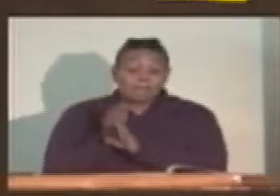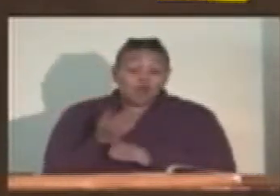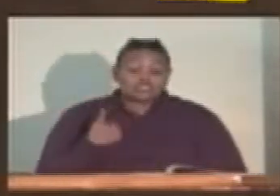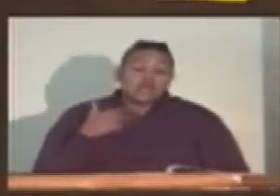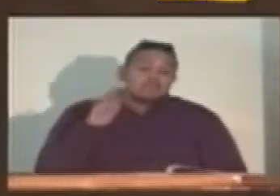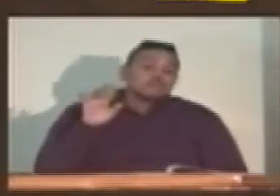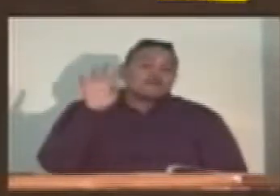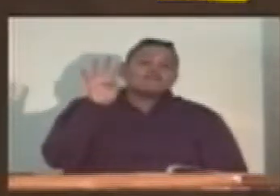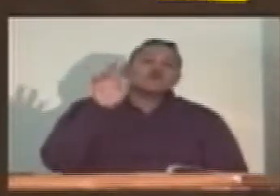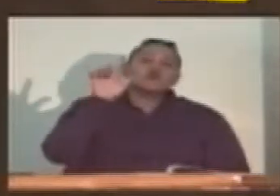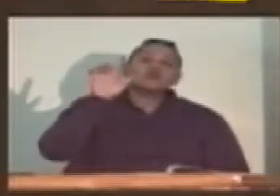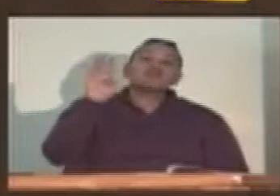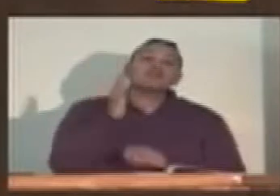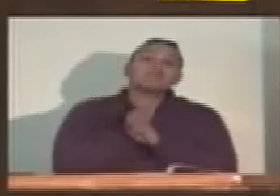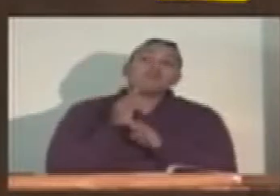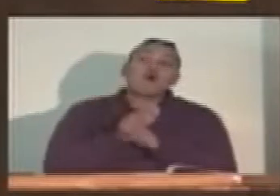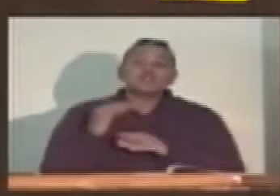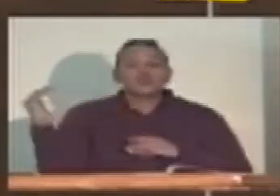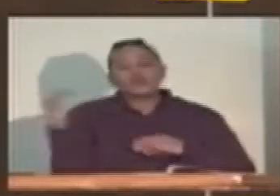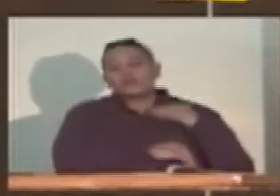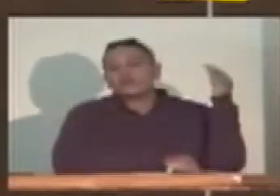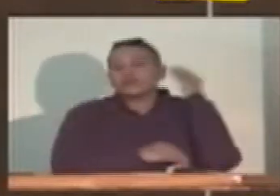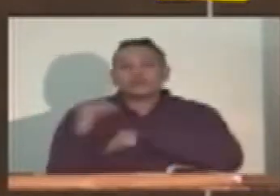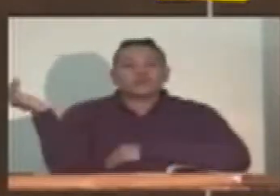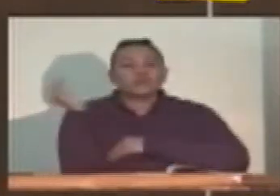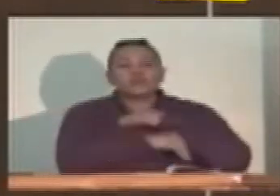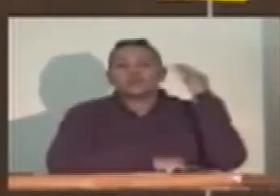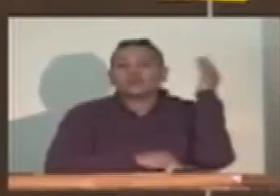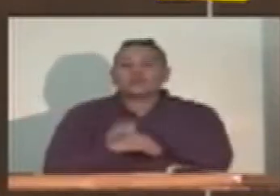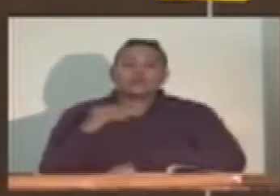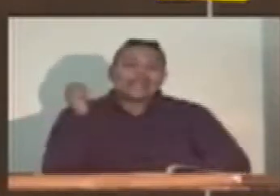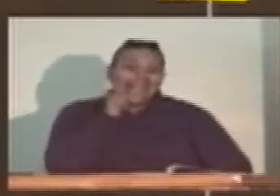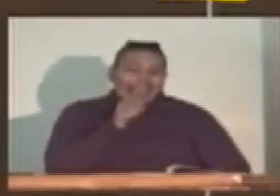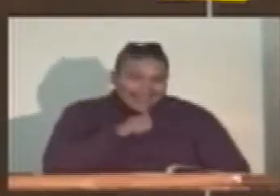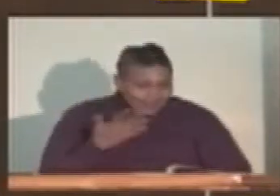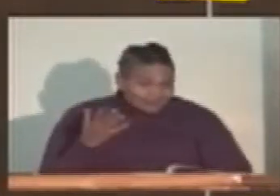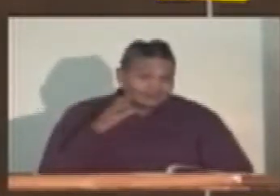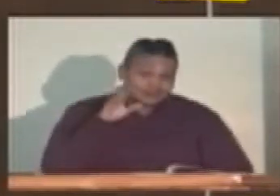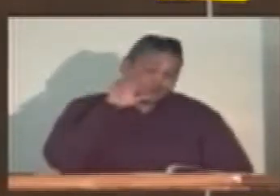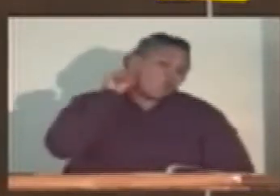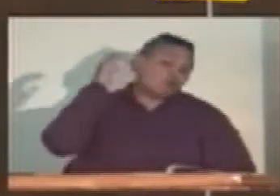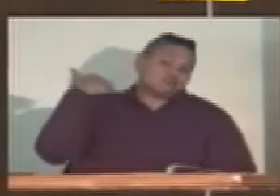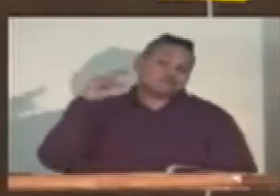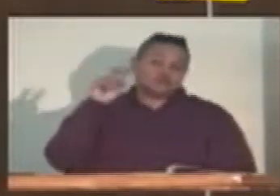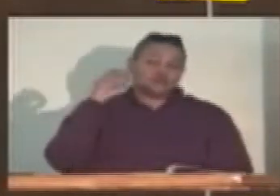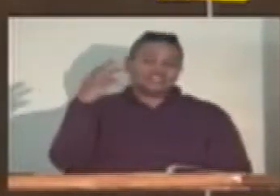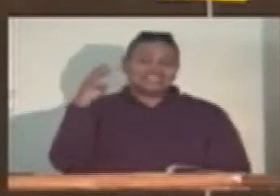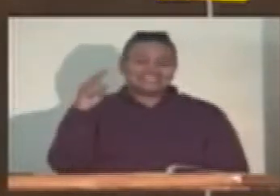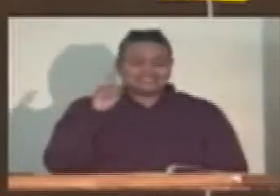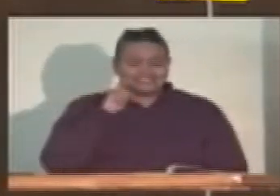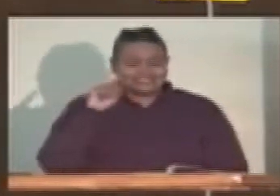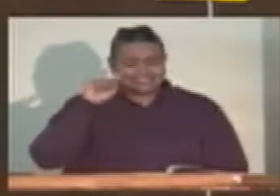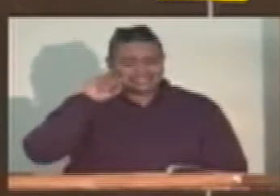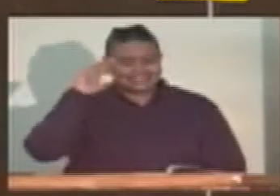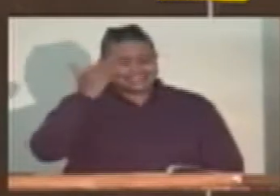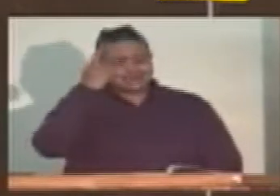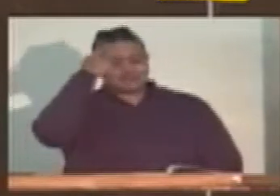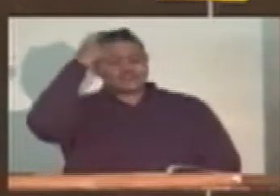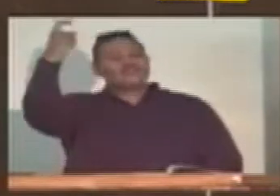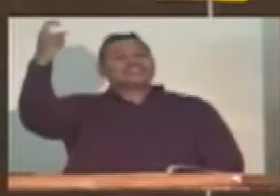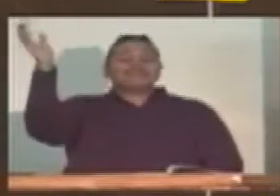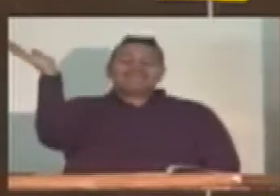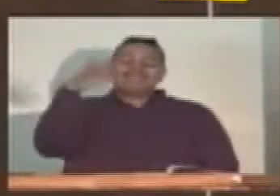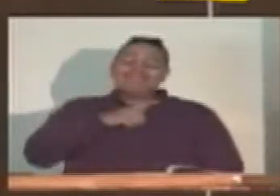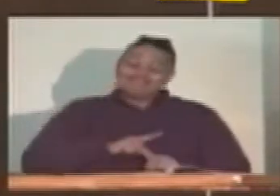of 423 buses per day. This seems to be a pipe dream.